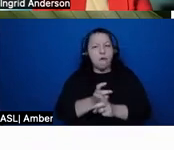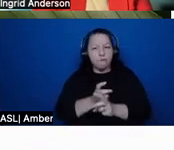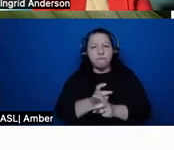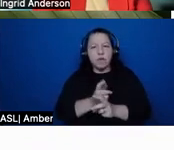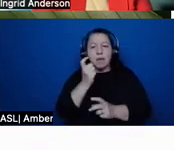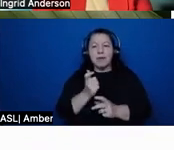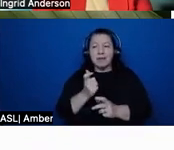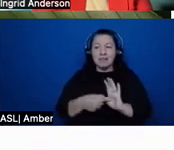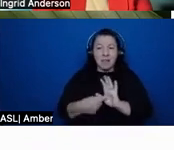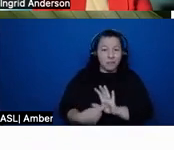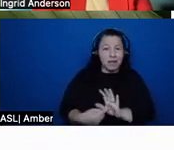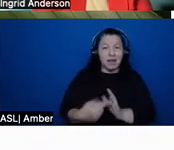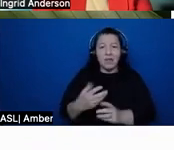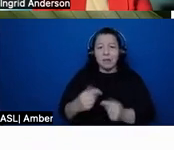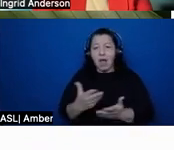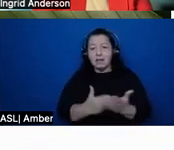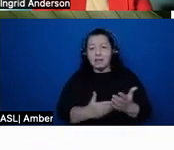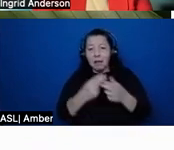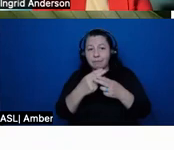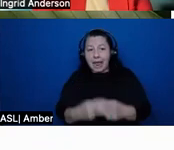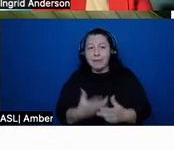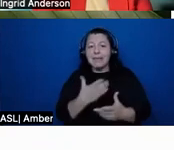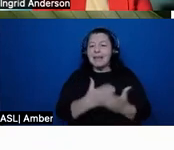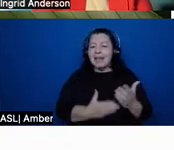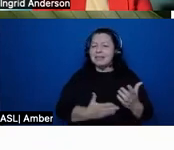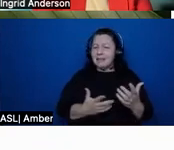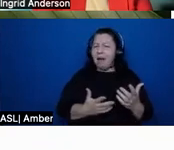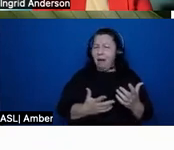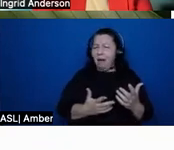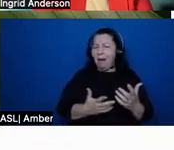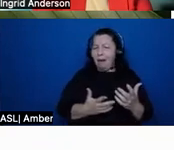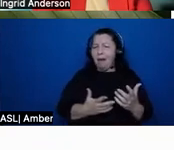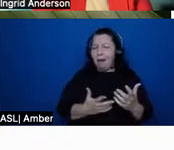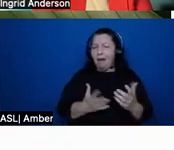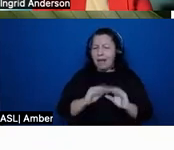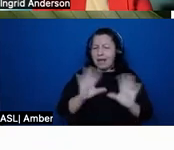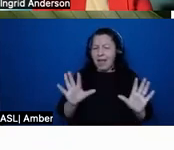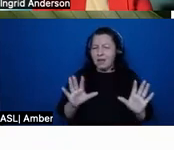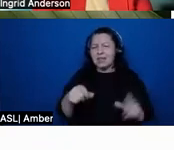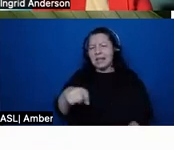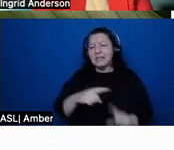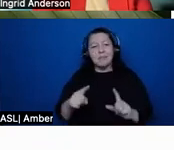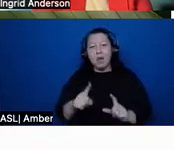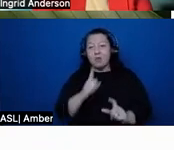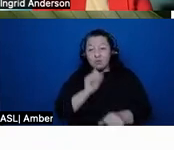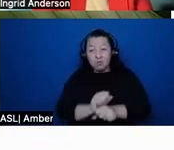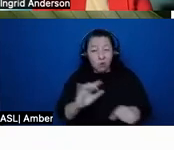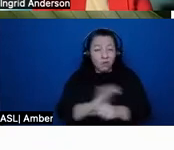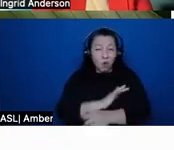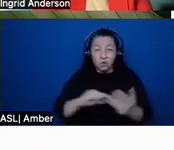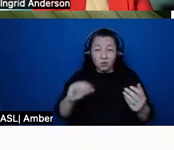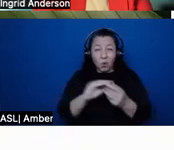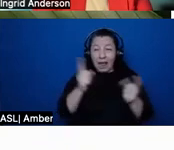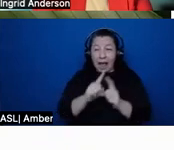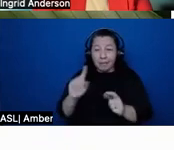They provide some naming and some voice to things, but we also know that it doesn't always truly tell the full story about what is happening in our